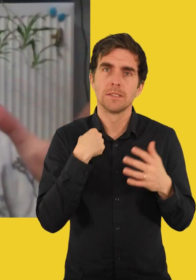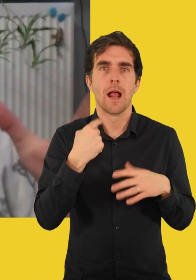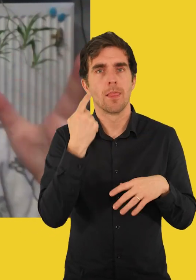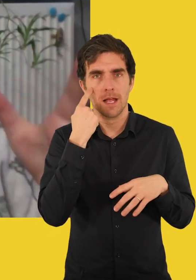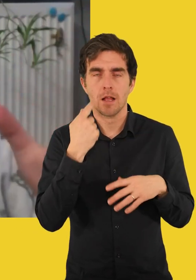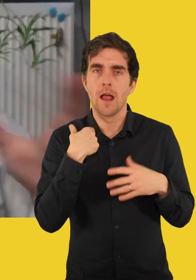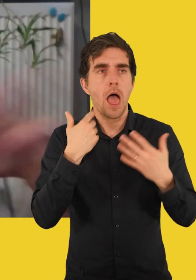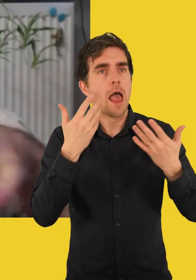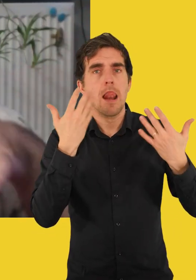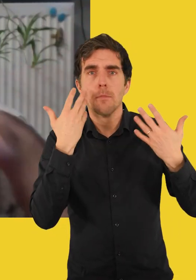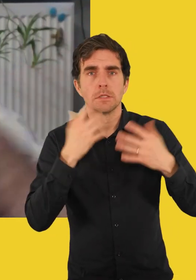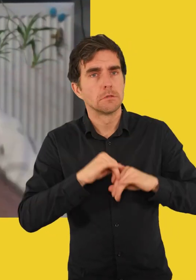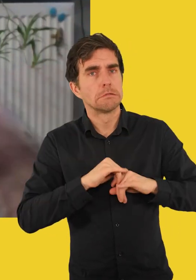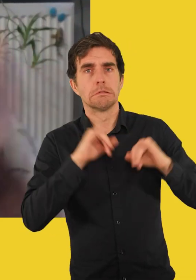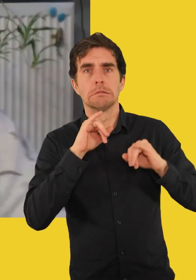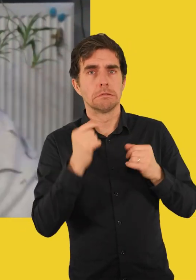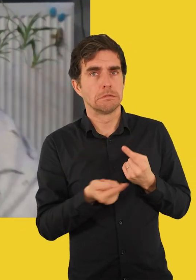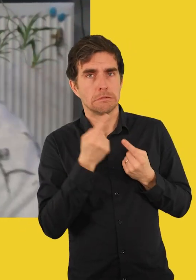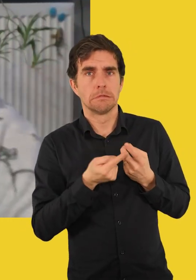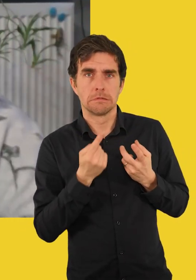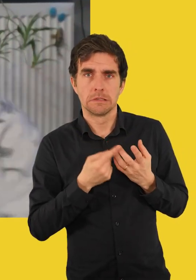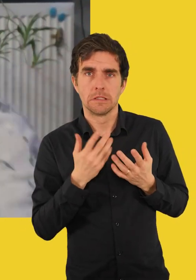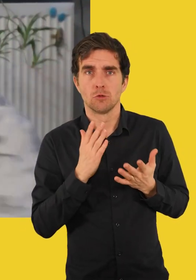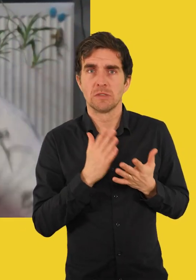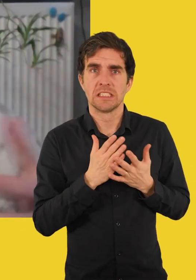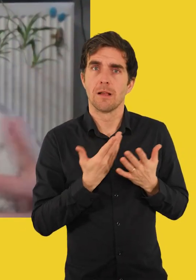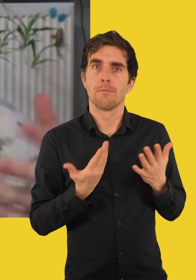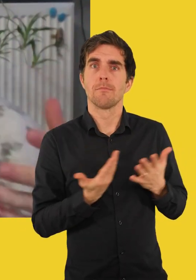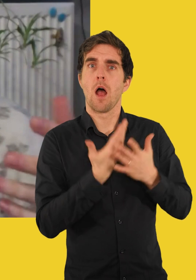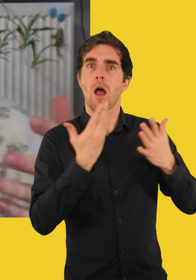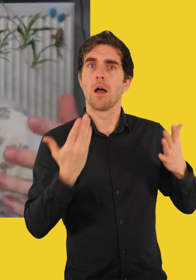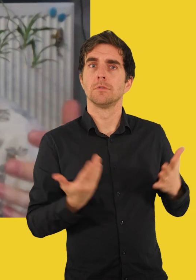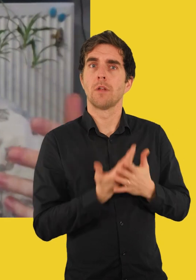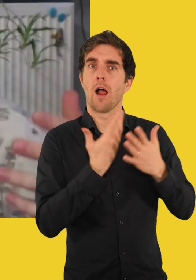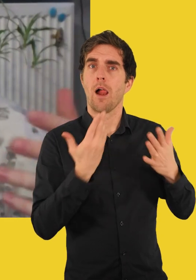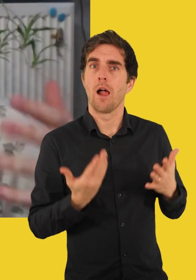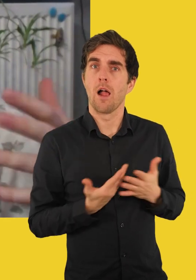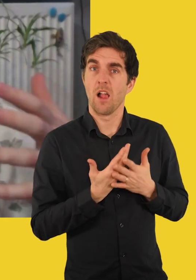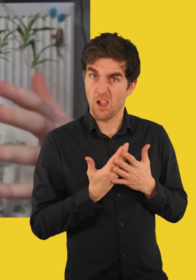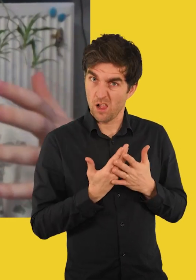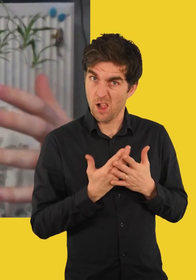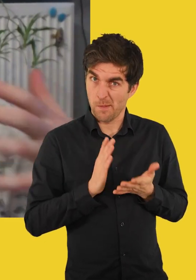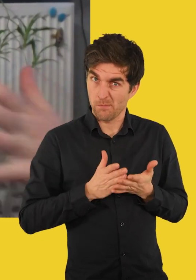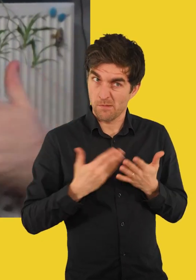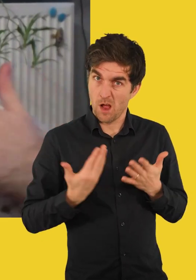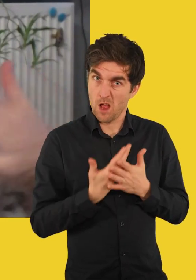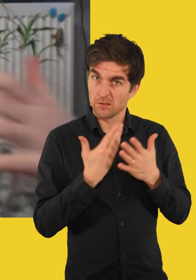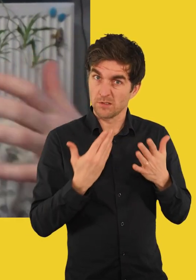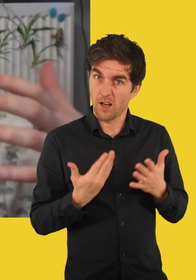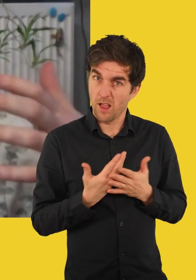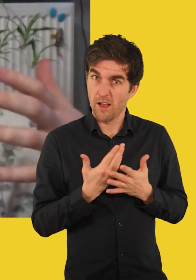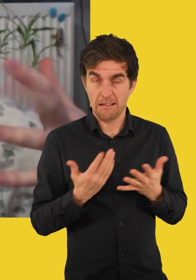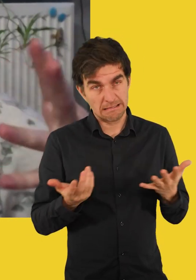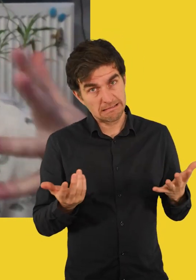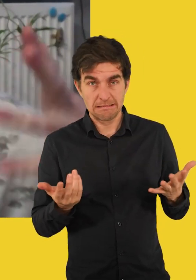often led to think about our climate crisis as like a pretty modern thing, which I think is like almost an